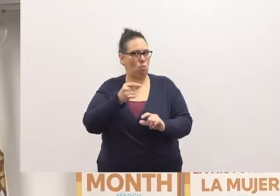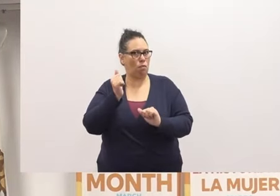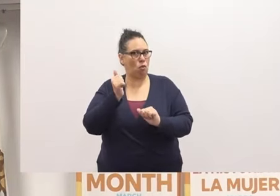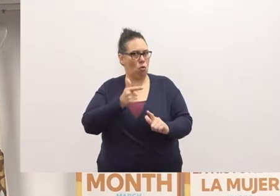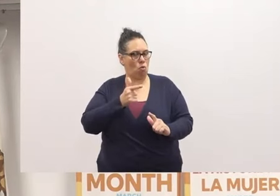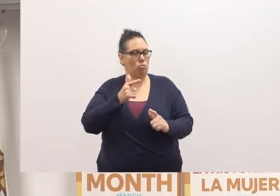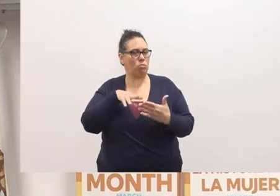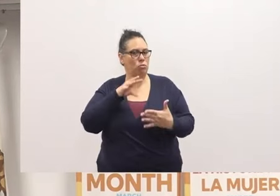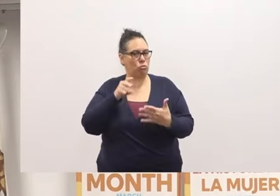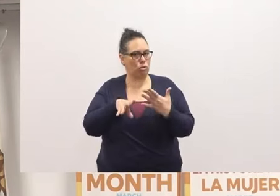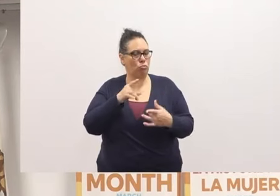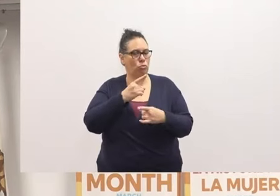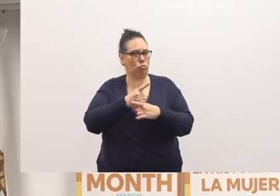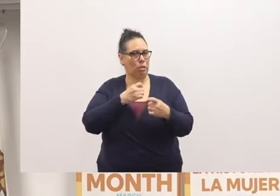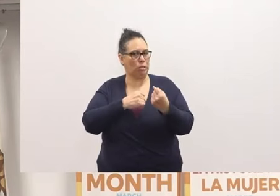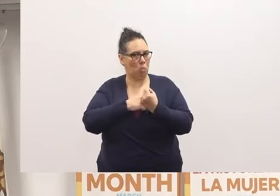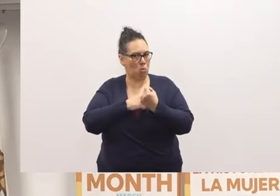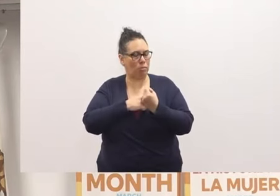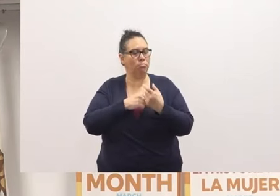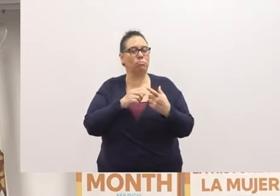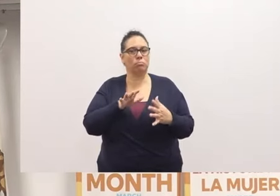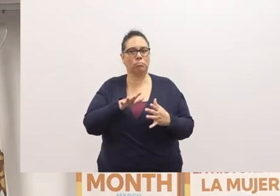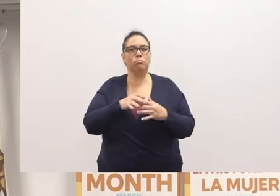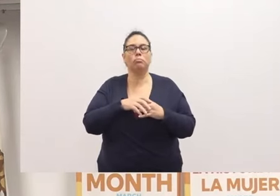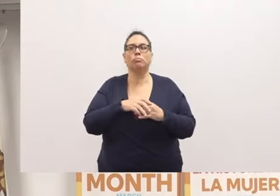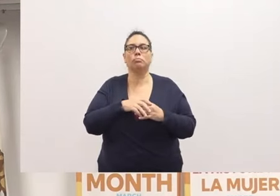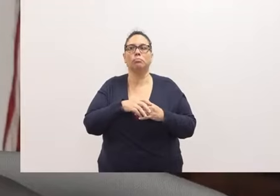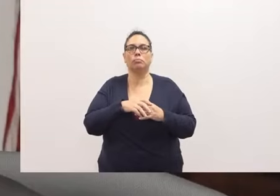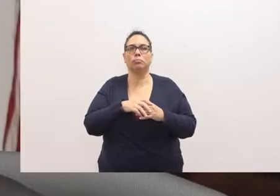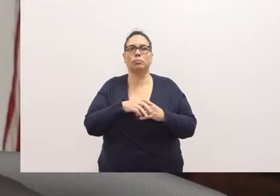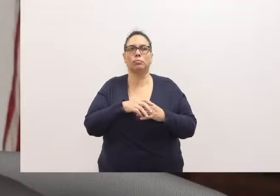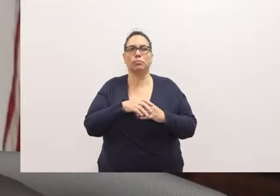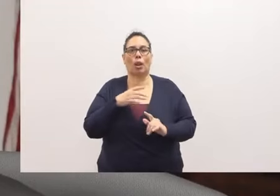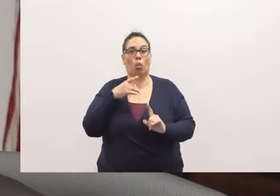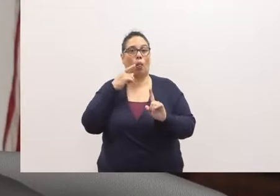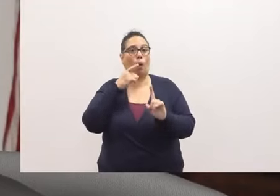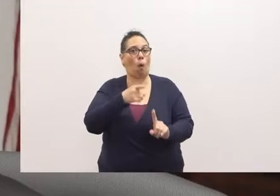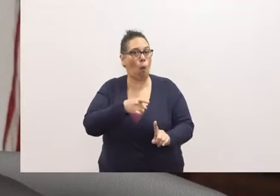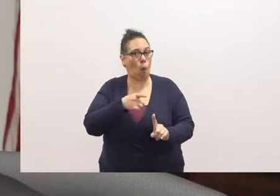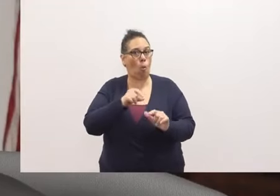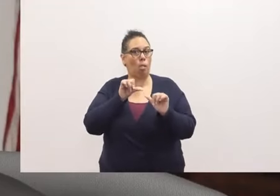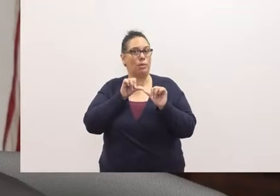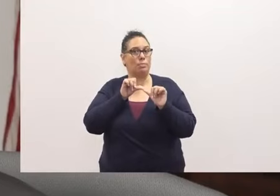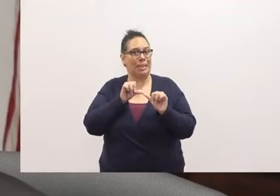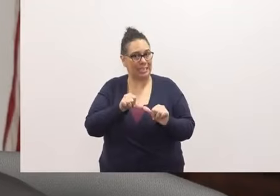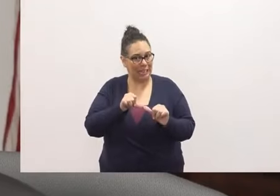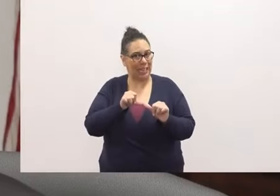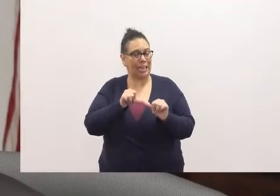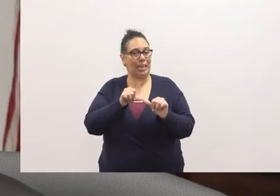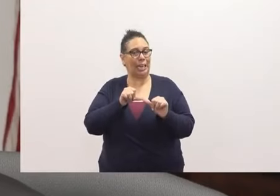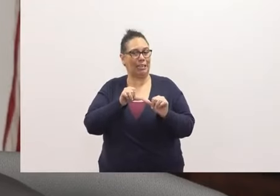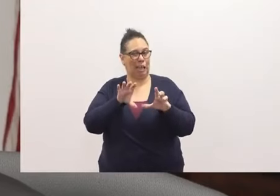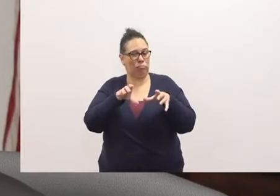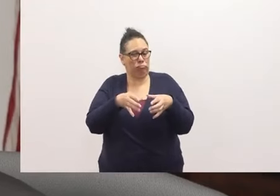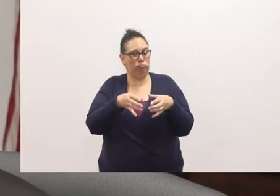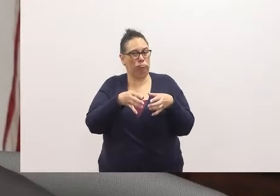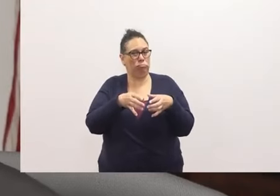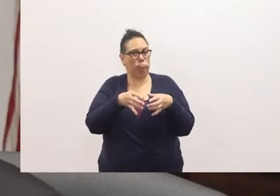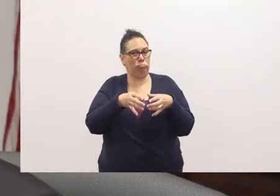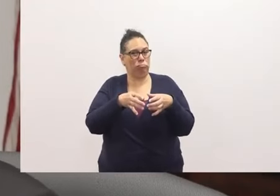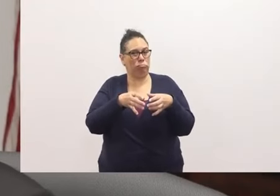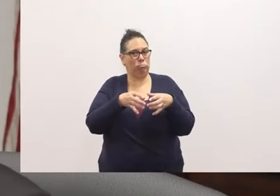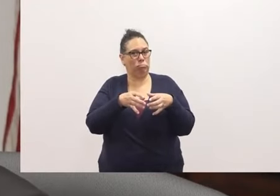students with the right supports, mm-hmm. And the goal is to maintain those sixth grade accelerated math